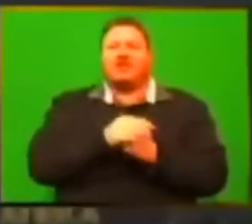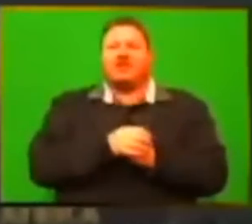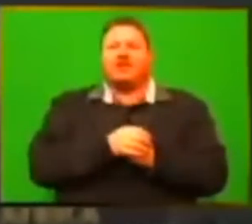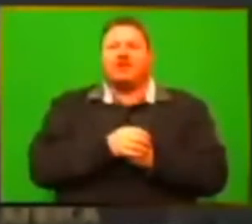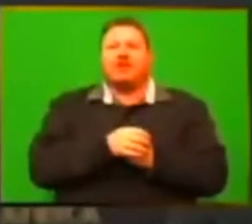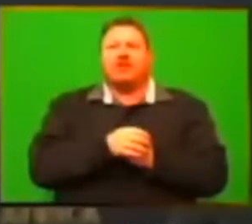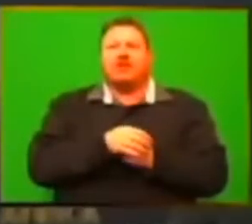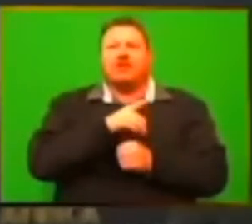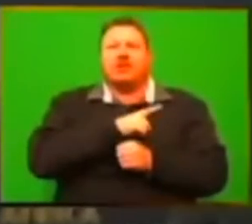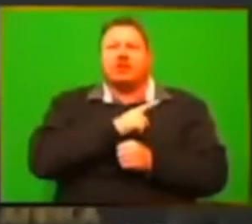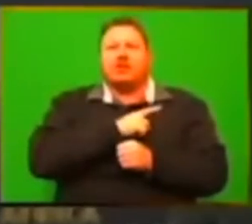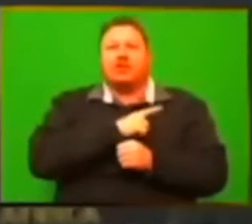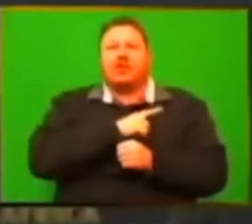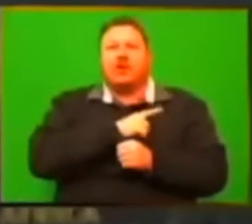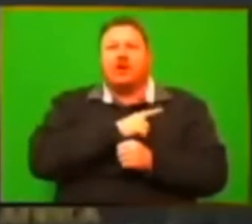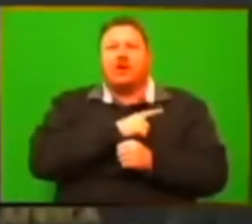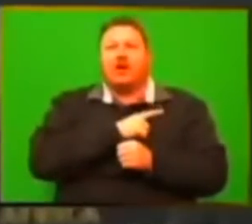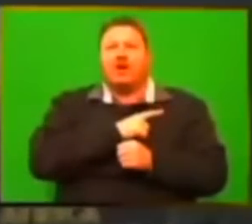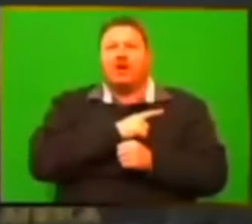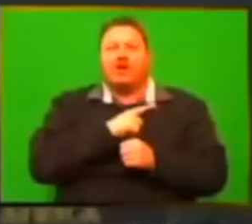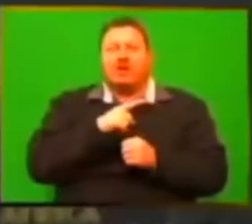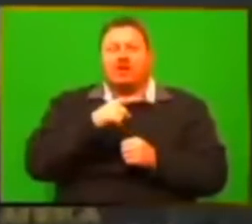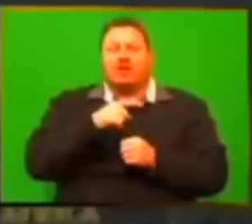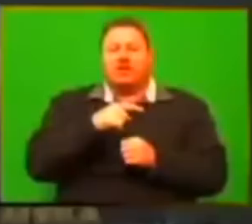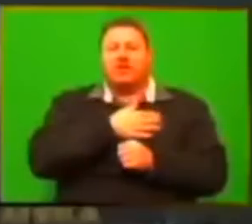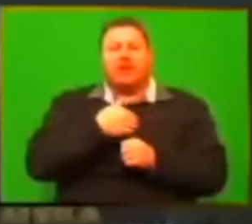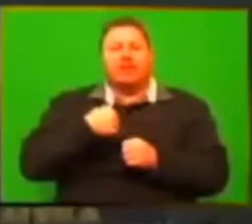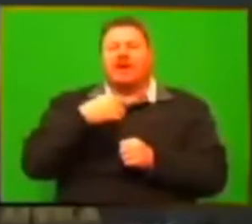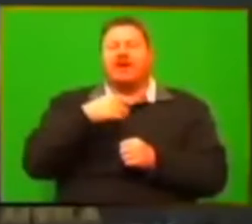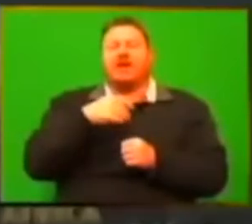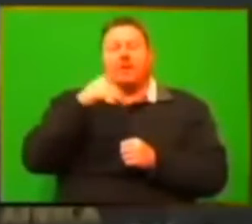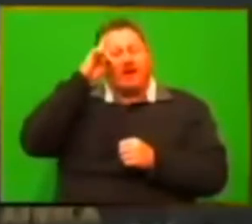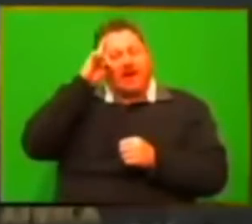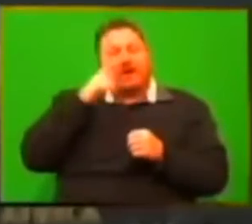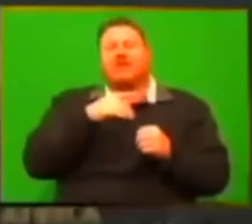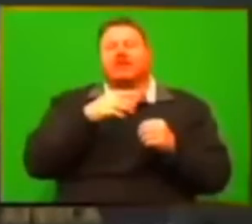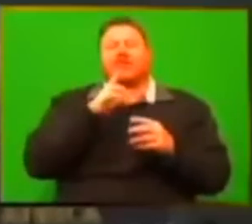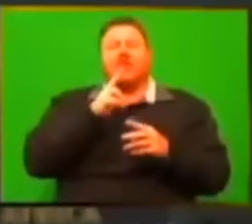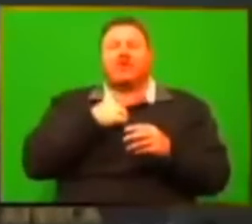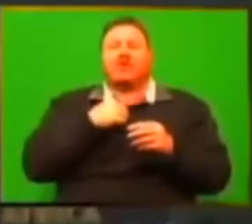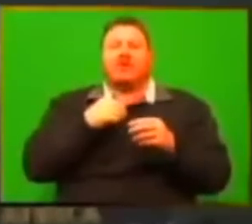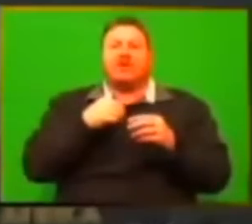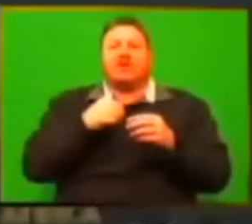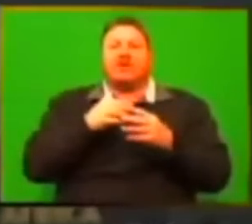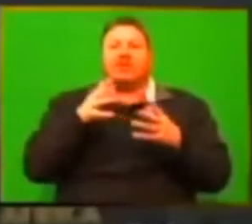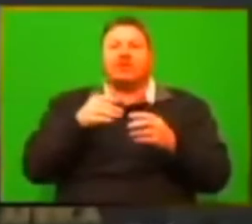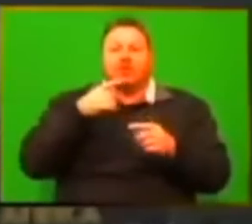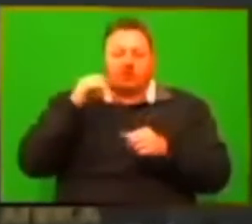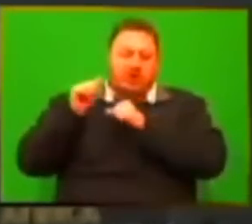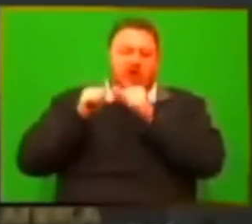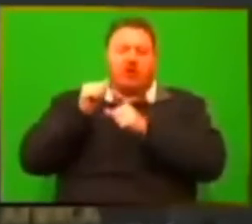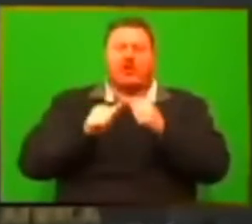Winnie Madikizela Mandela's voice has multiplied. Ours is a generational mission. We shall